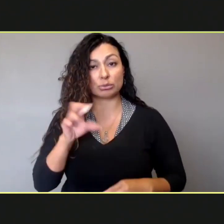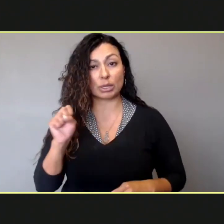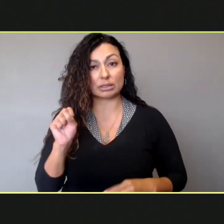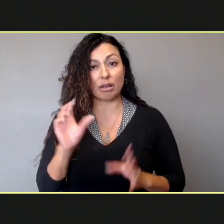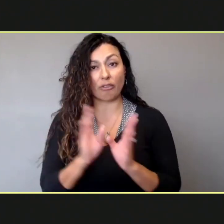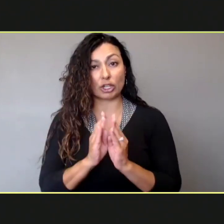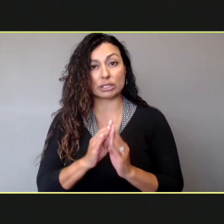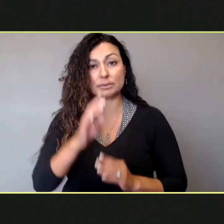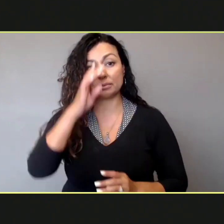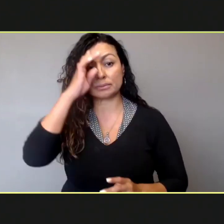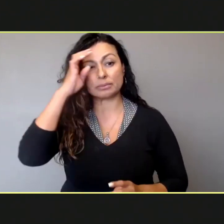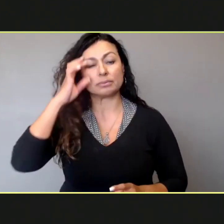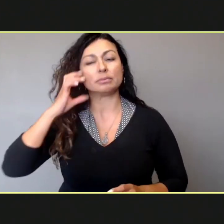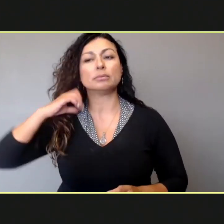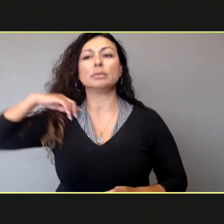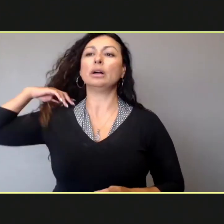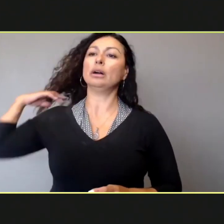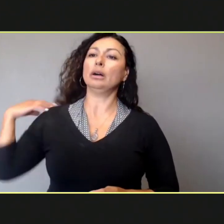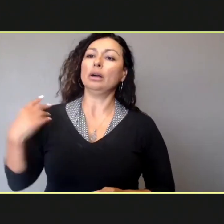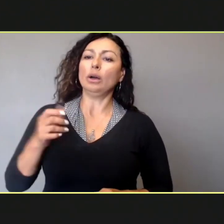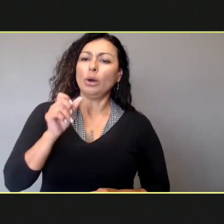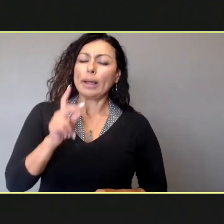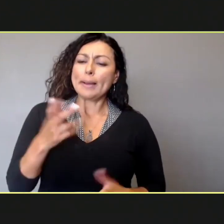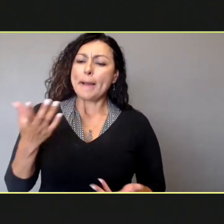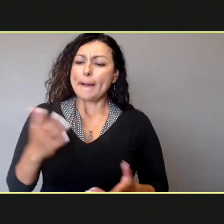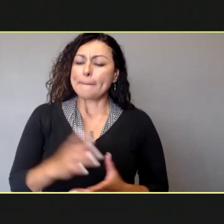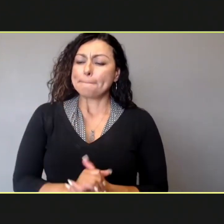Yeah, I think that